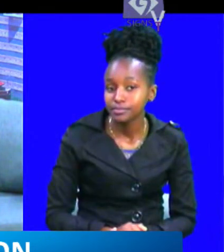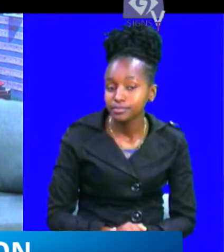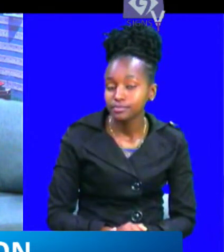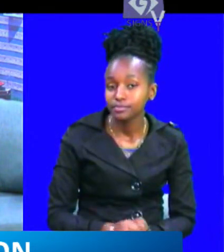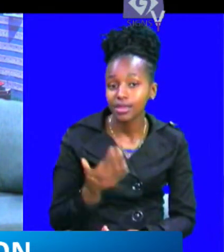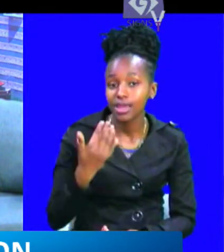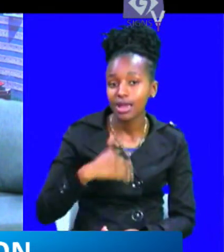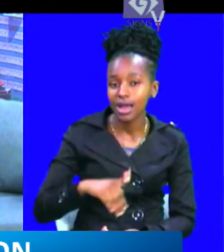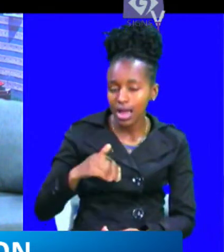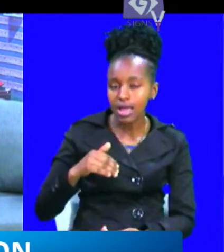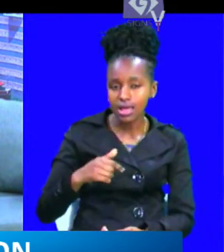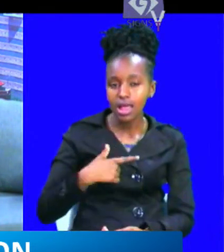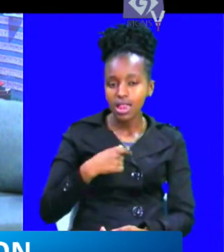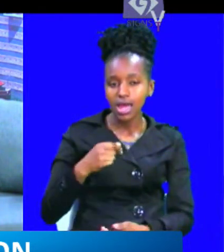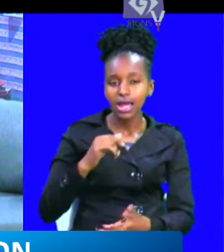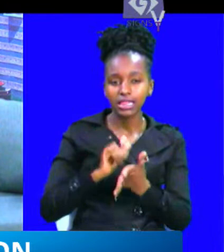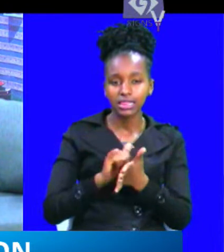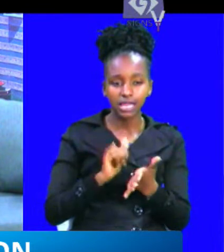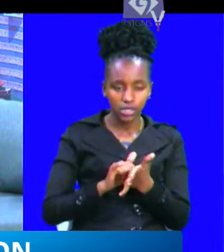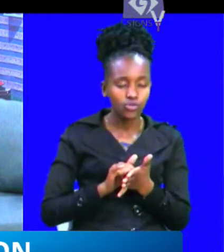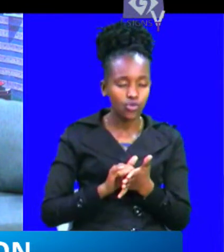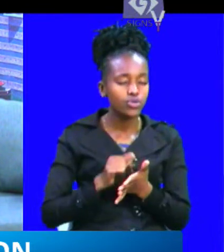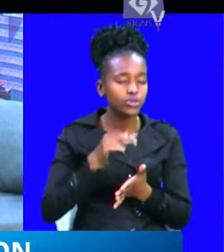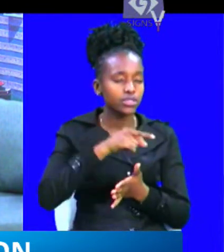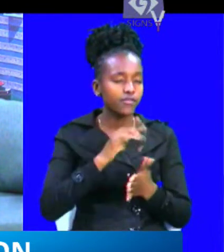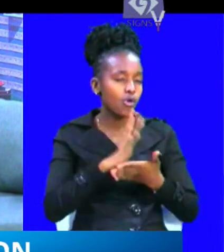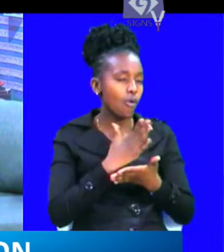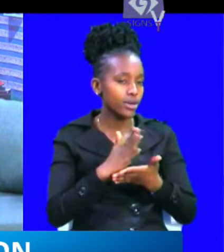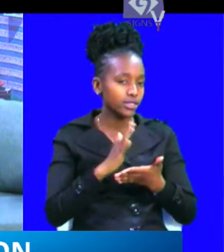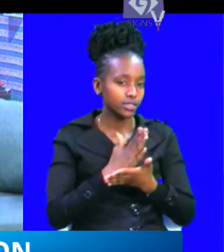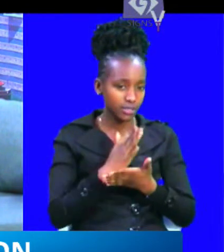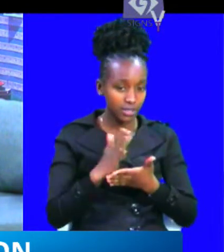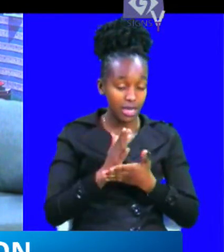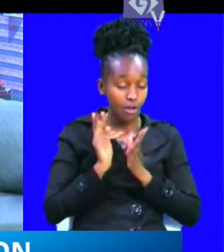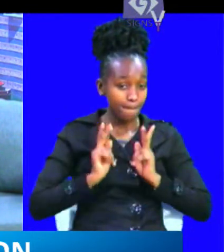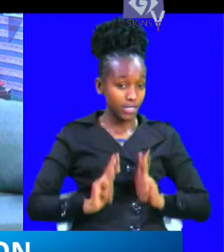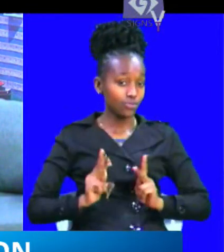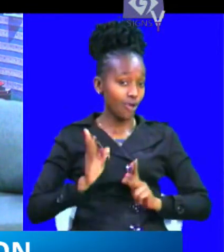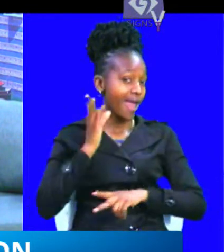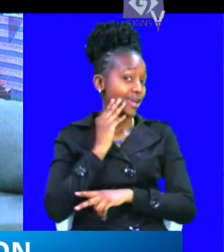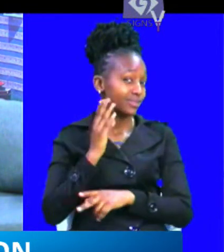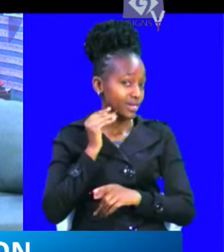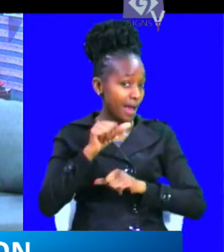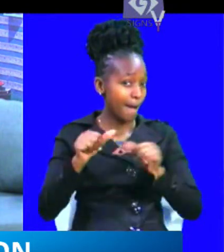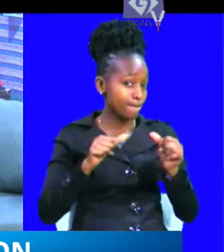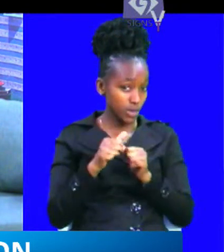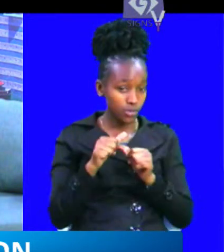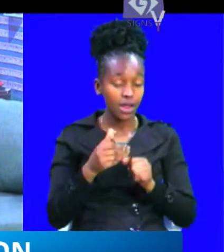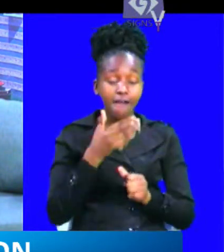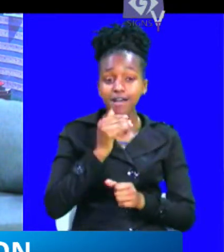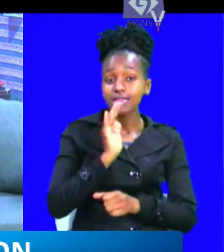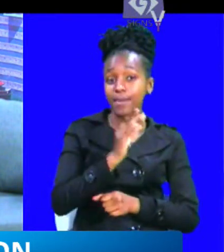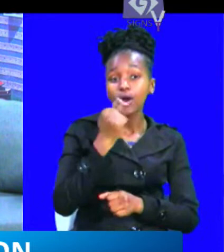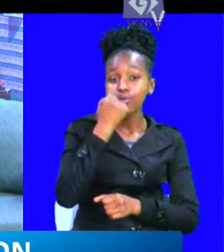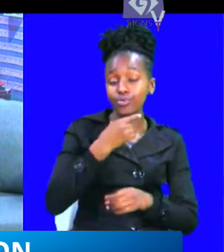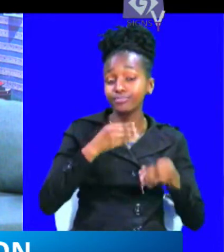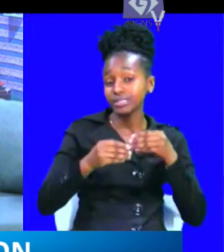I like it that you've been vulnerable to share that you grew up with a disabled father. Yes. But